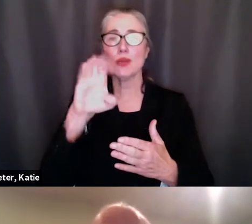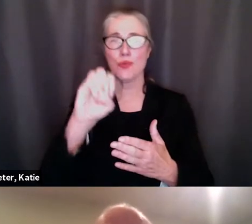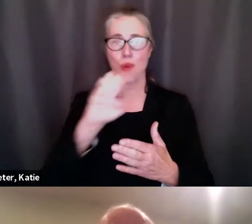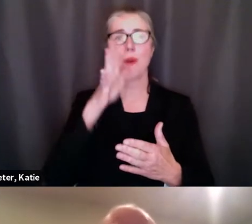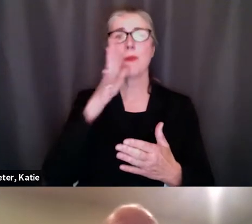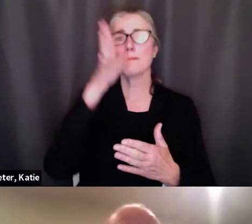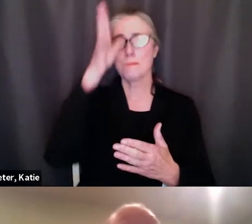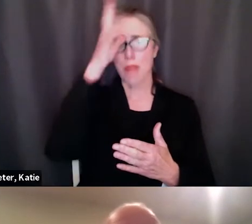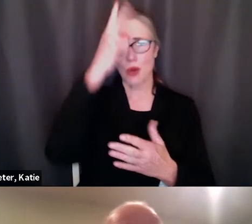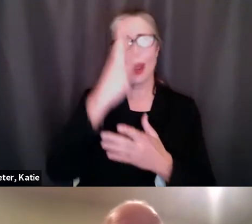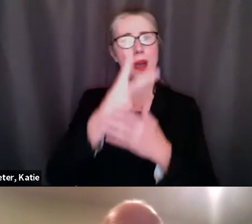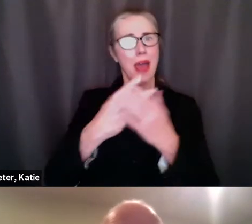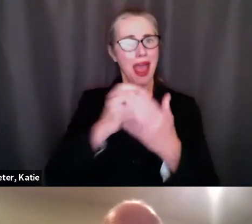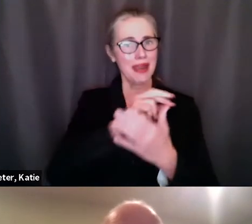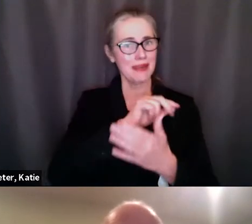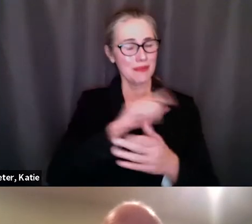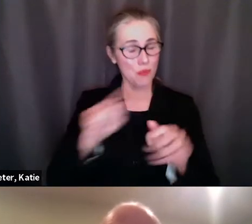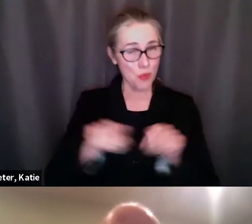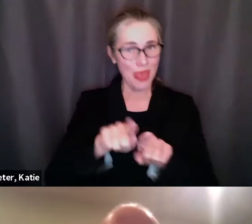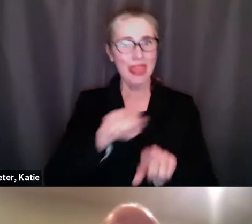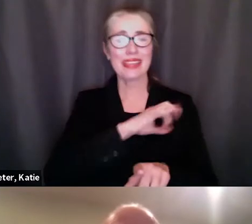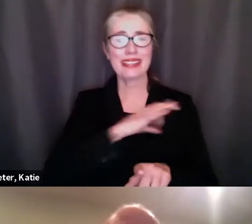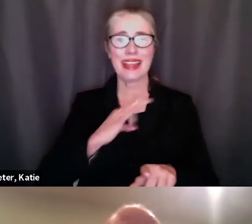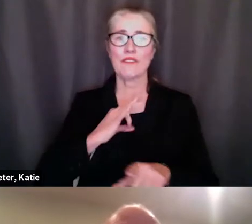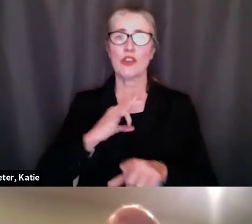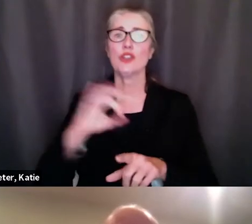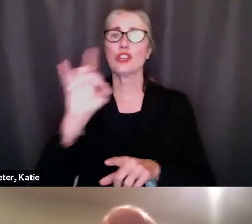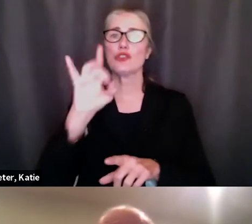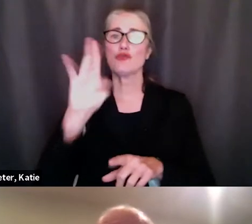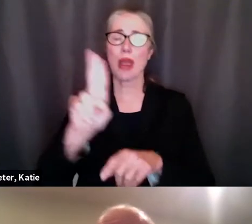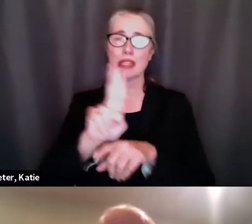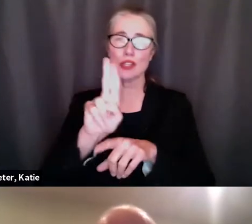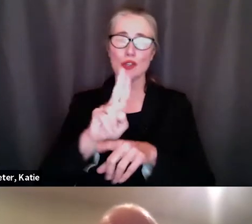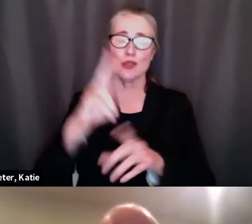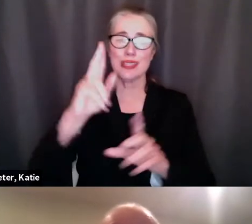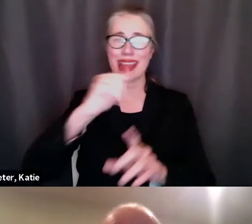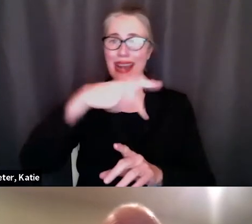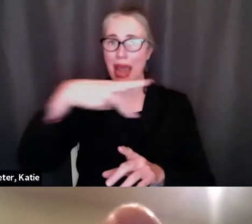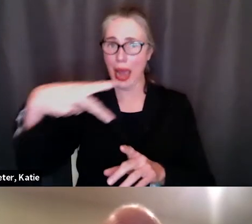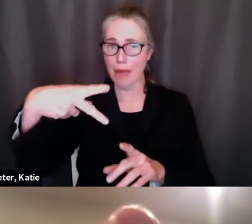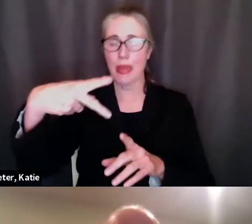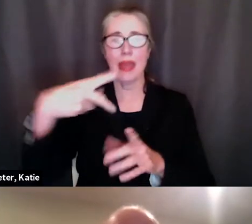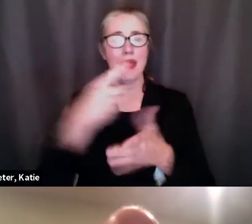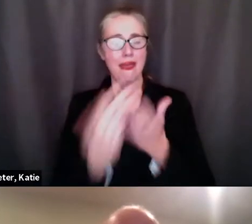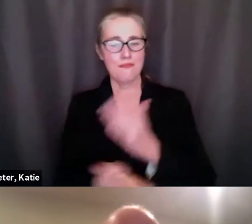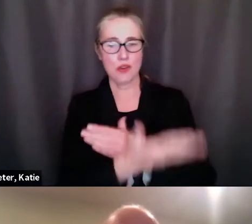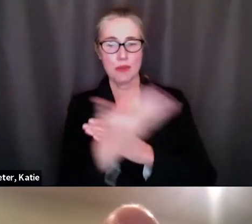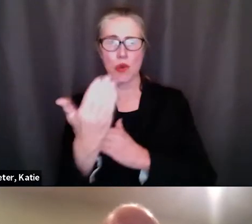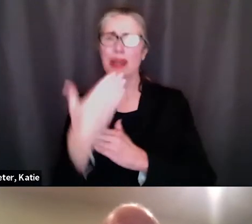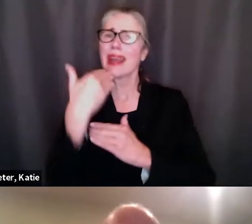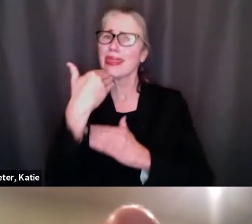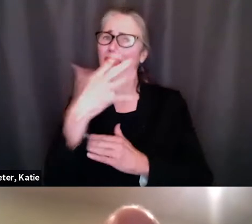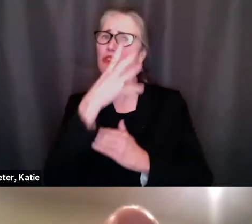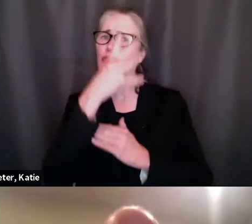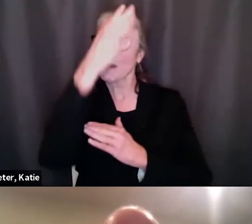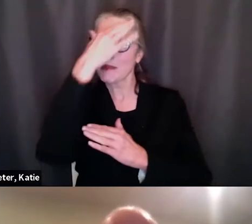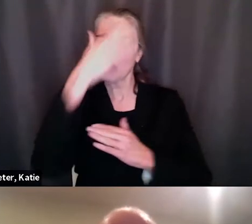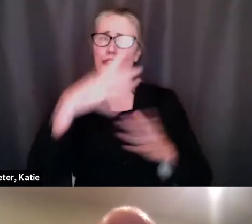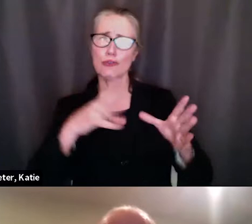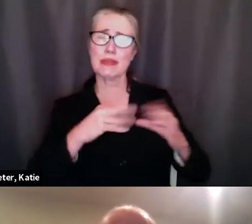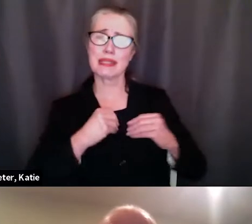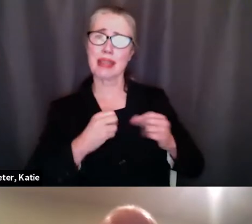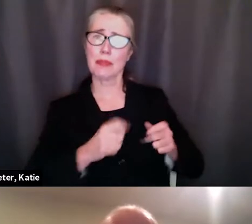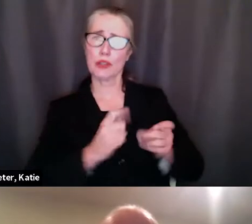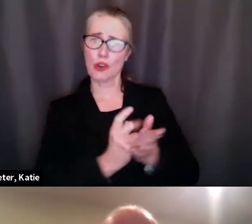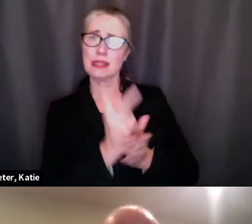to use the crisis go app each morning i also wanted to thank parents for giving their consent a test as a parent of two children who